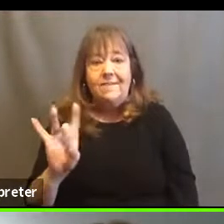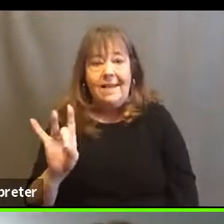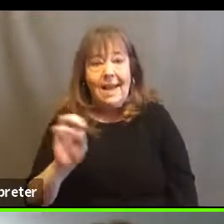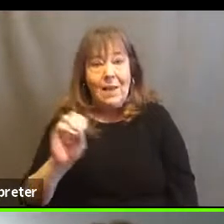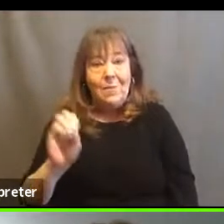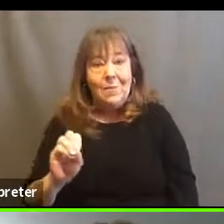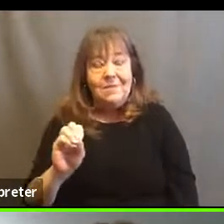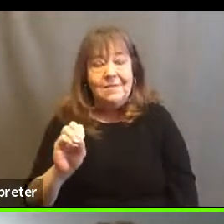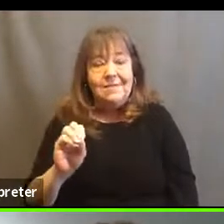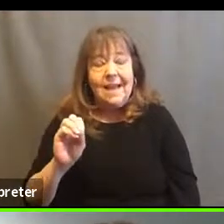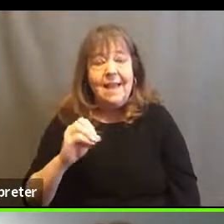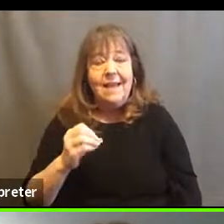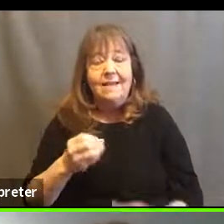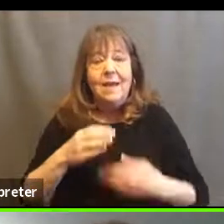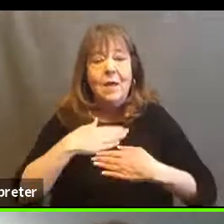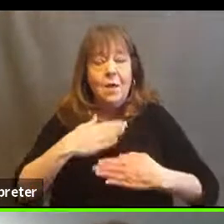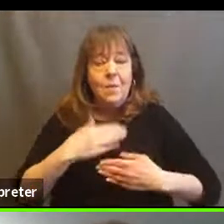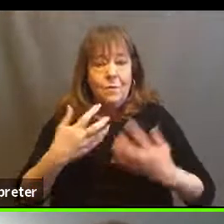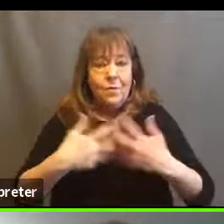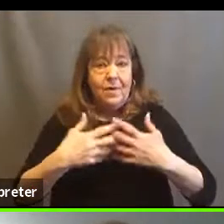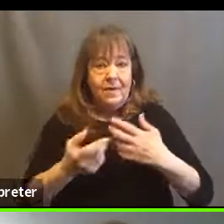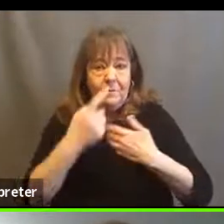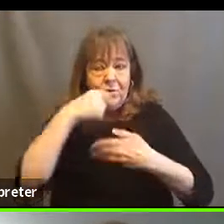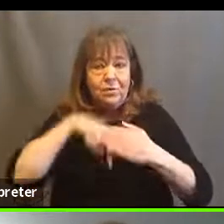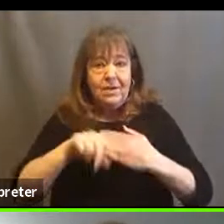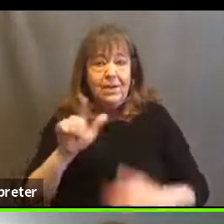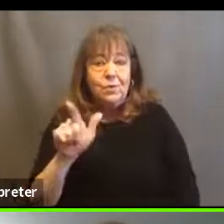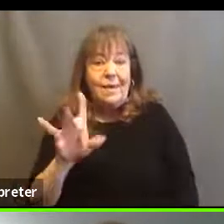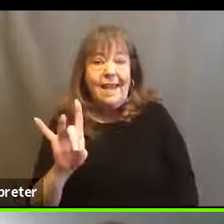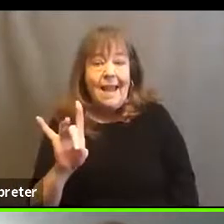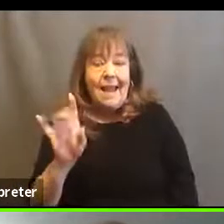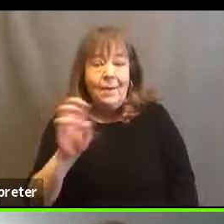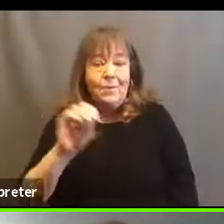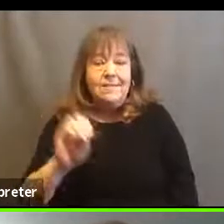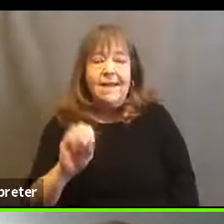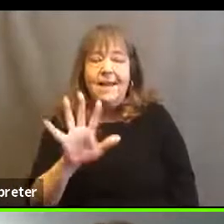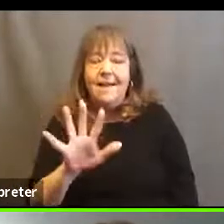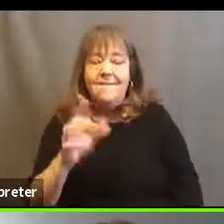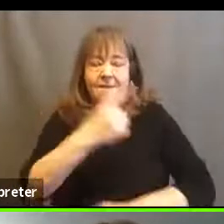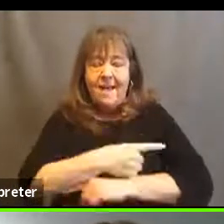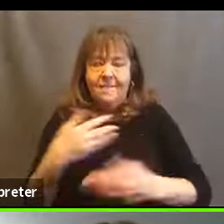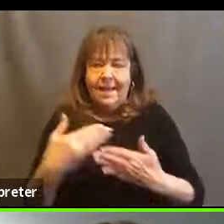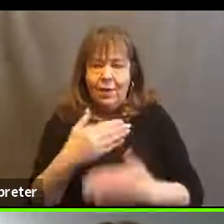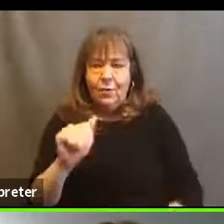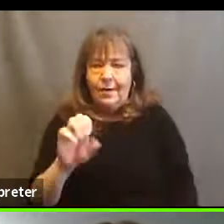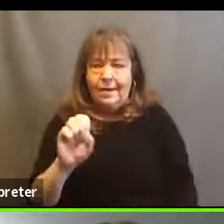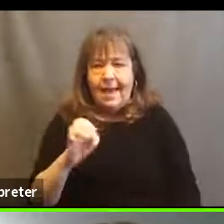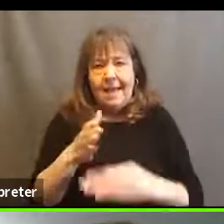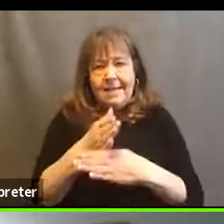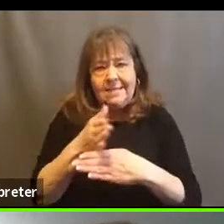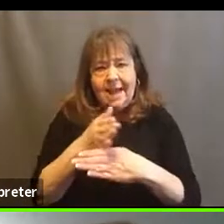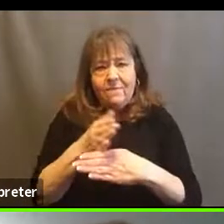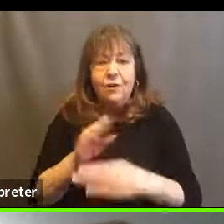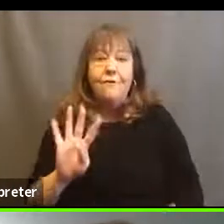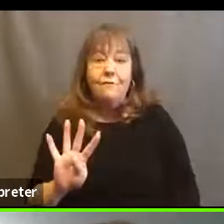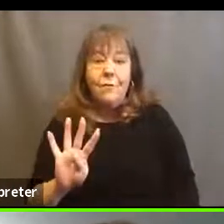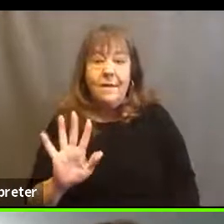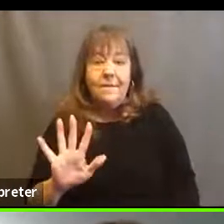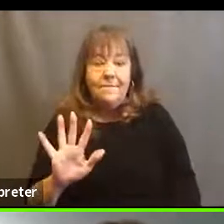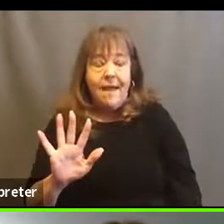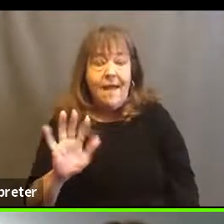78%, ventilator utilization at 28%, and our 5-day new case average right around 45 new cases per